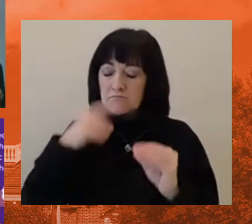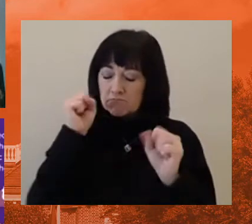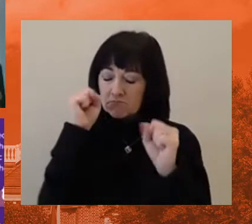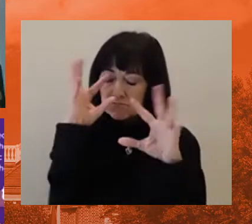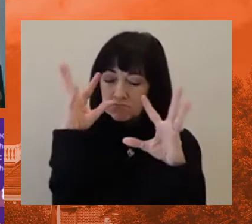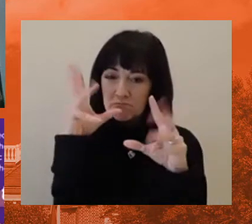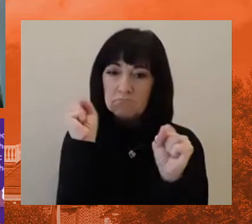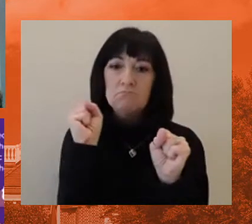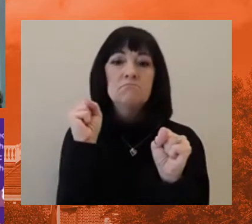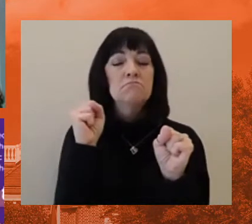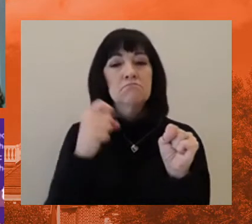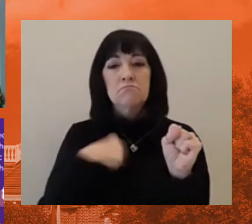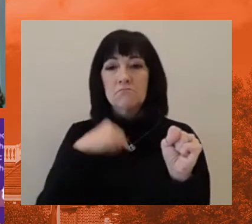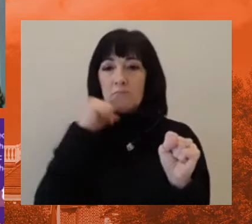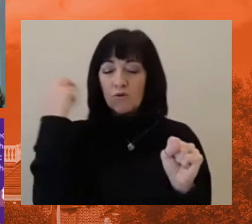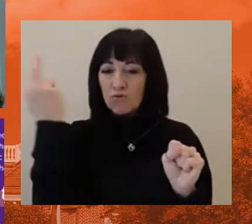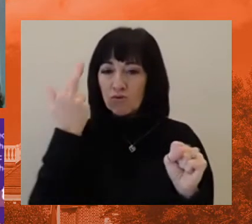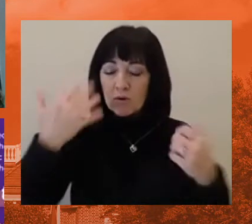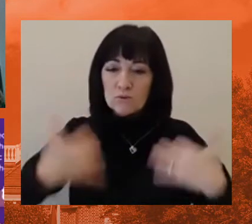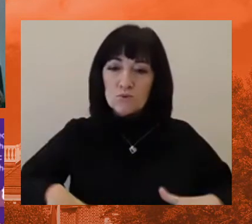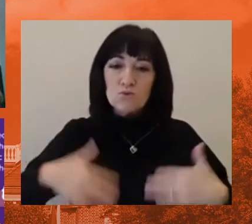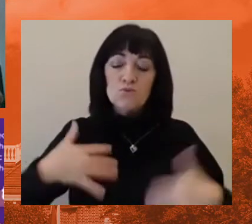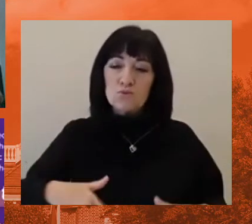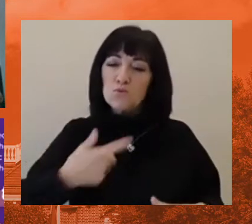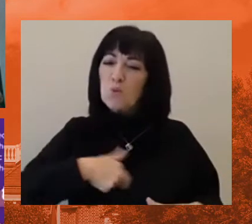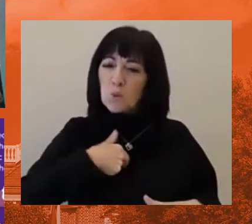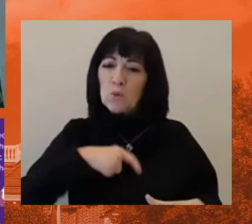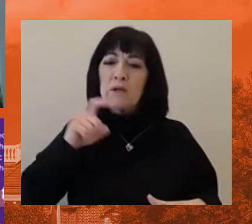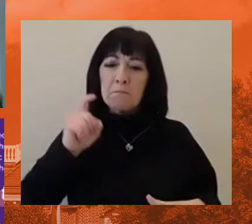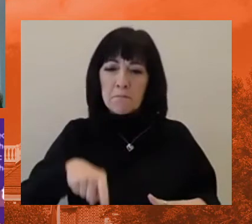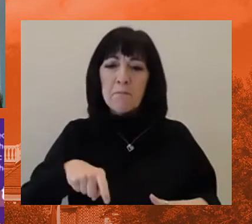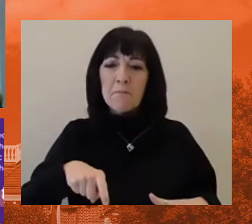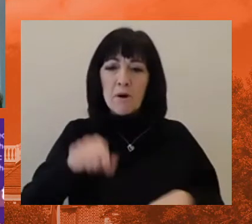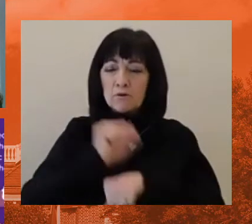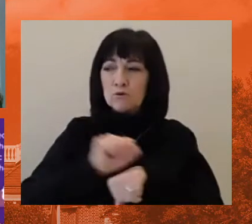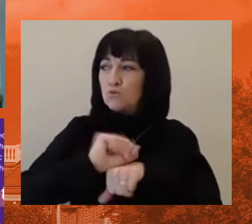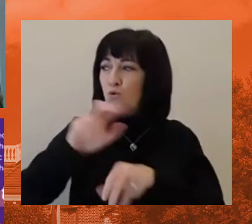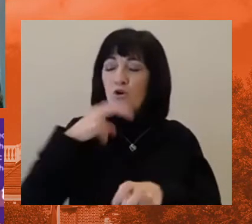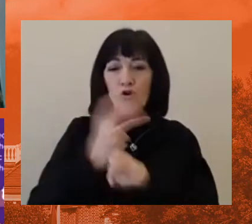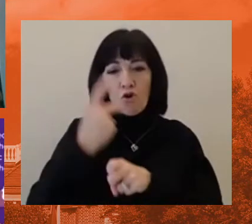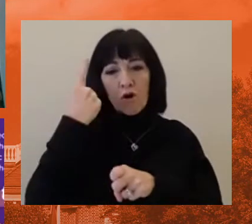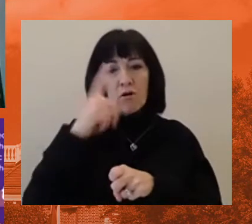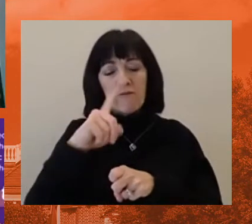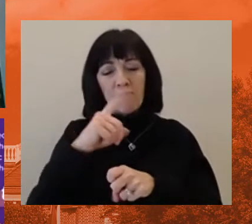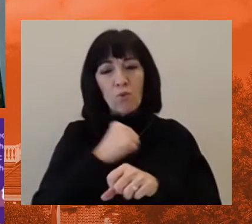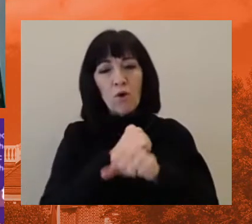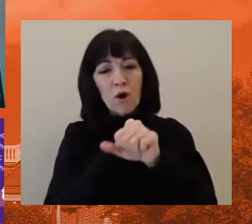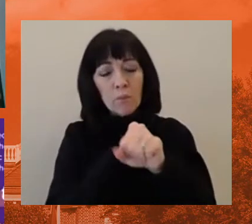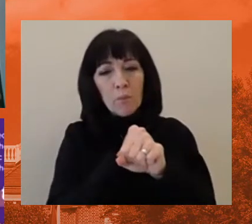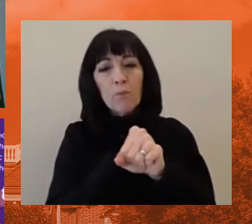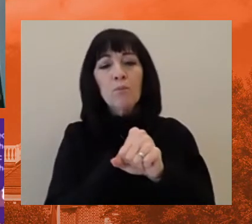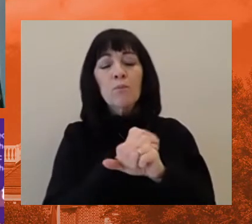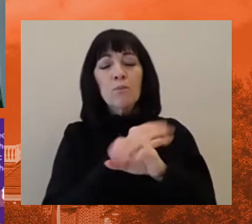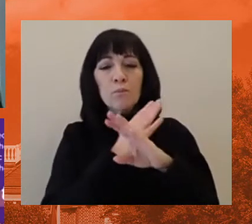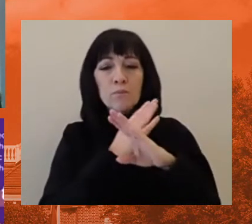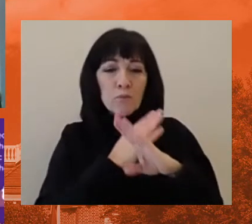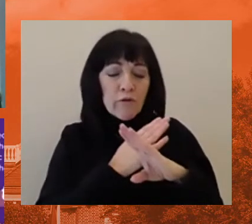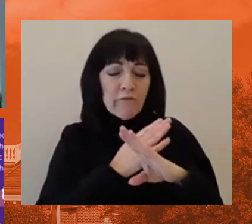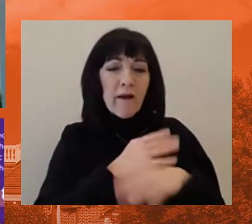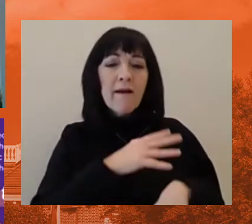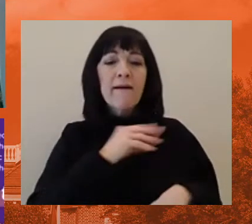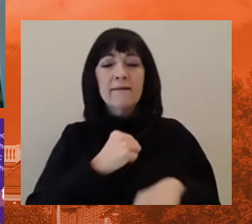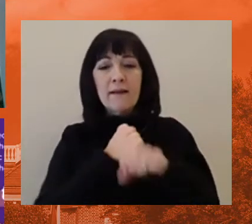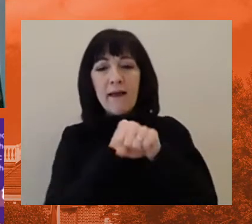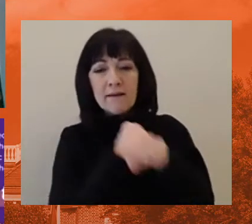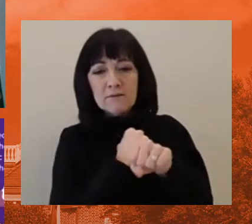for prevention and awareness, and to let all of our teens know that they aren't alone. Sue Ryan, thank you for your great work. Thank